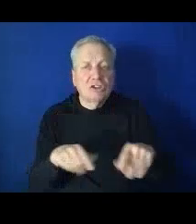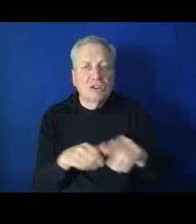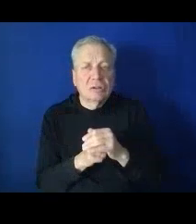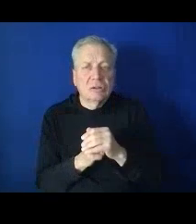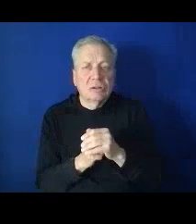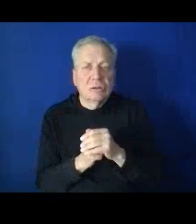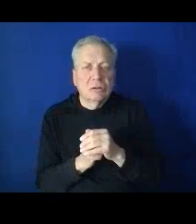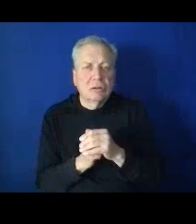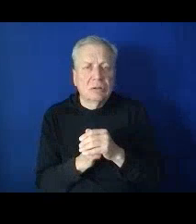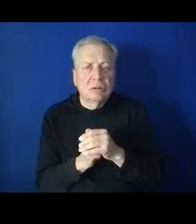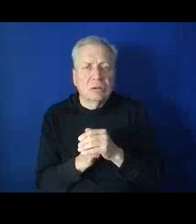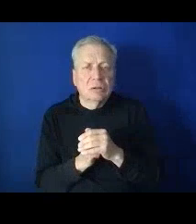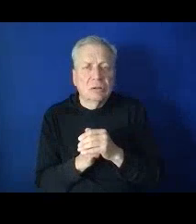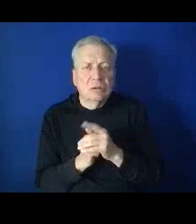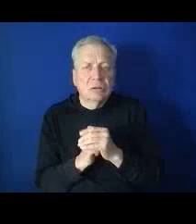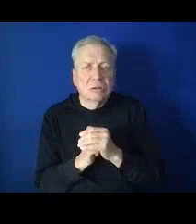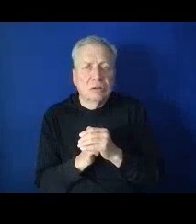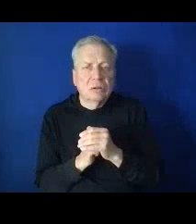Oh,